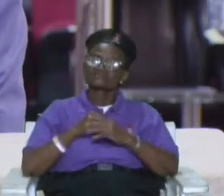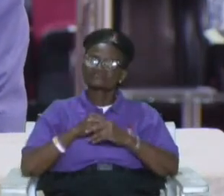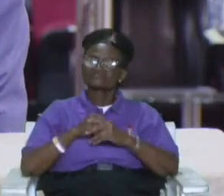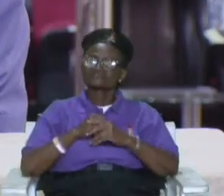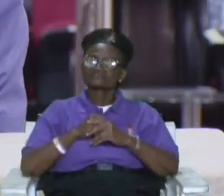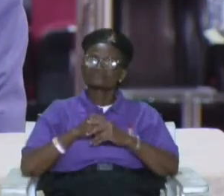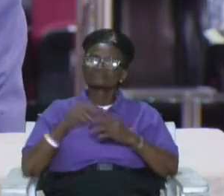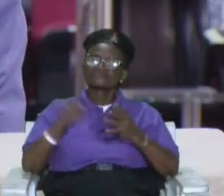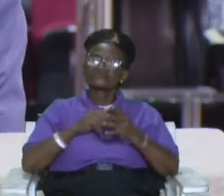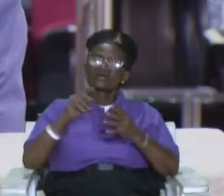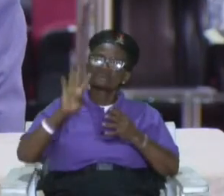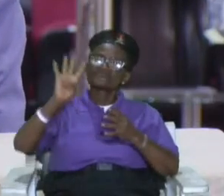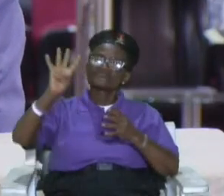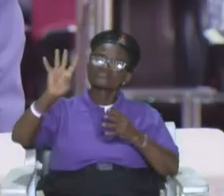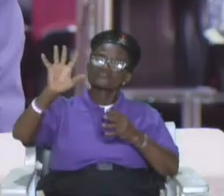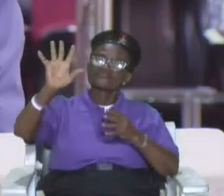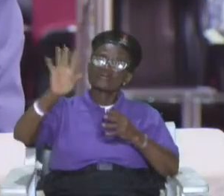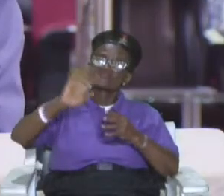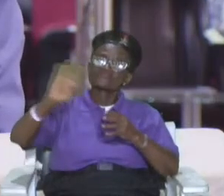Psalm 45, verse 6